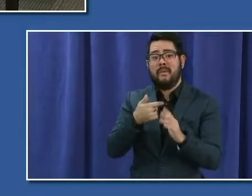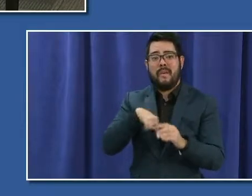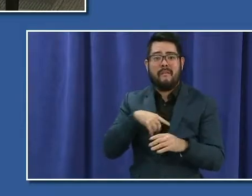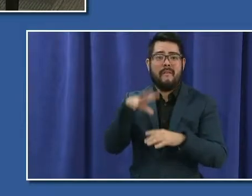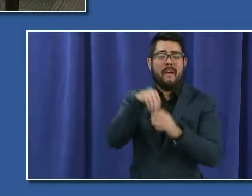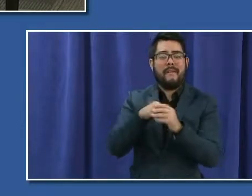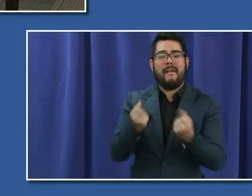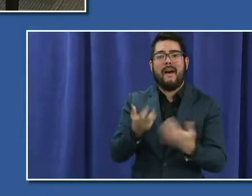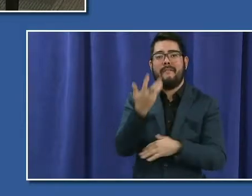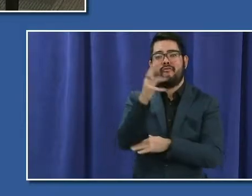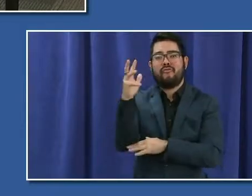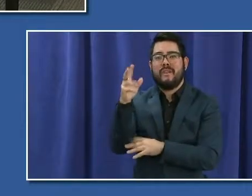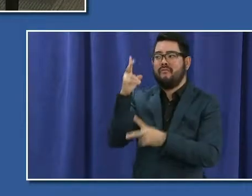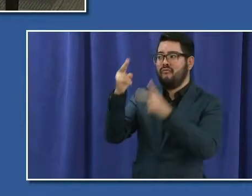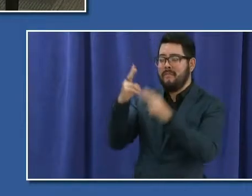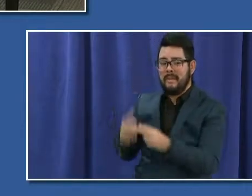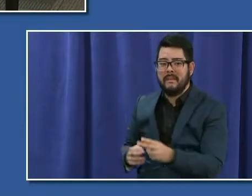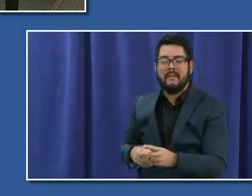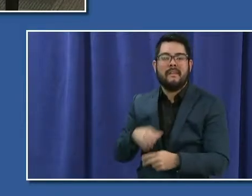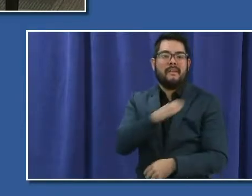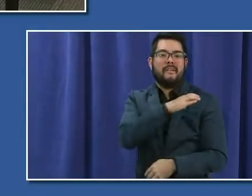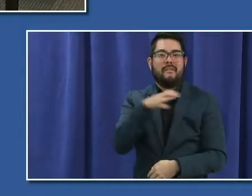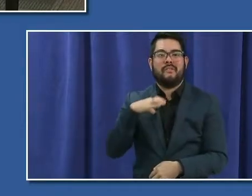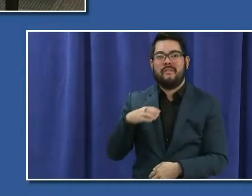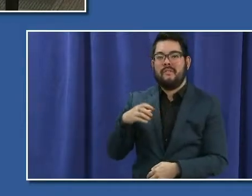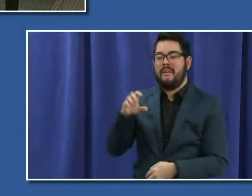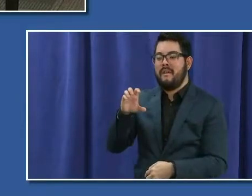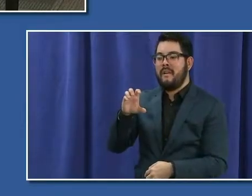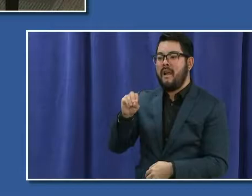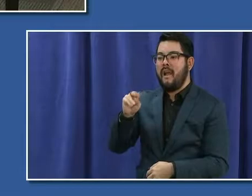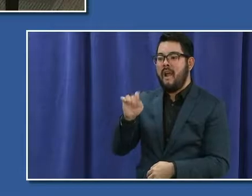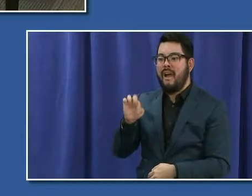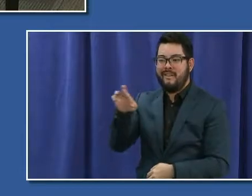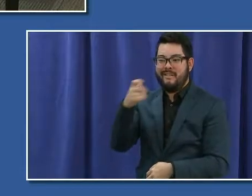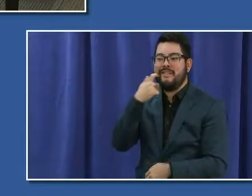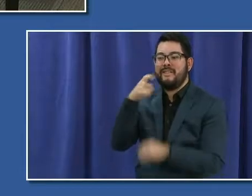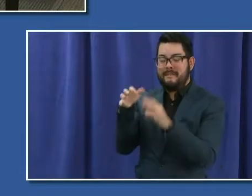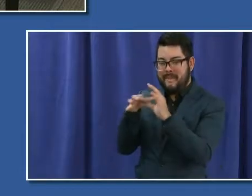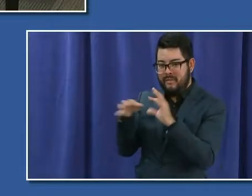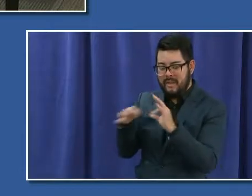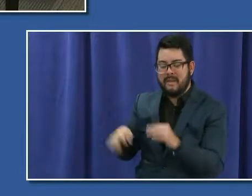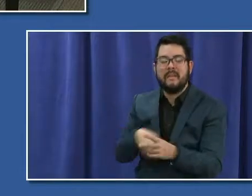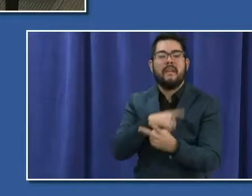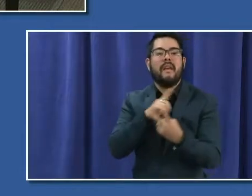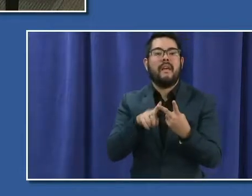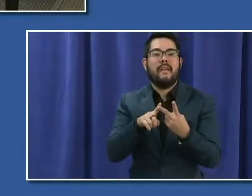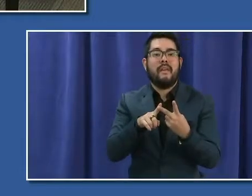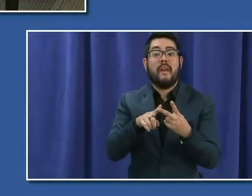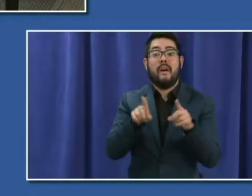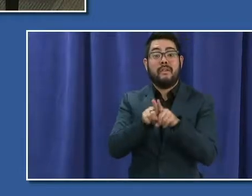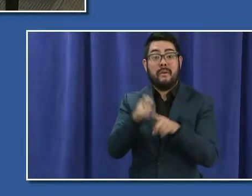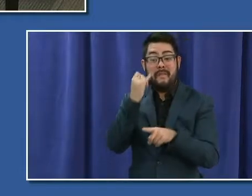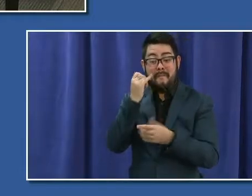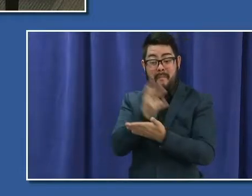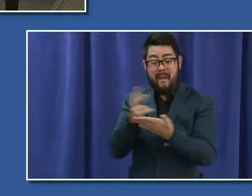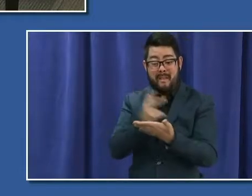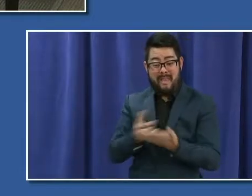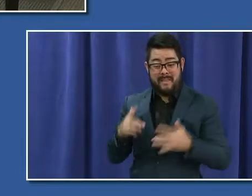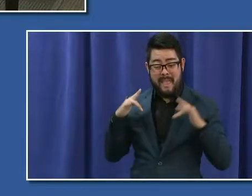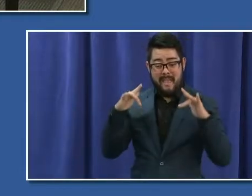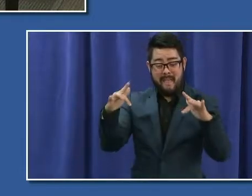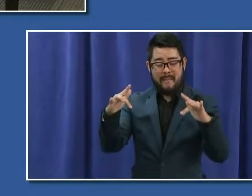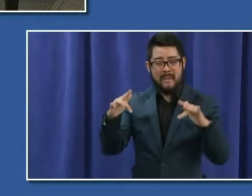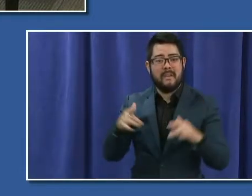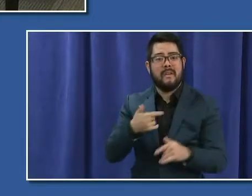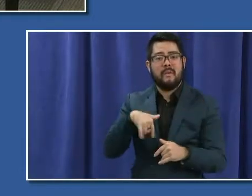trimming, as Commissioner Connor indicated. We also go out and clean vacant lots, looking to see